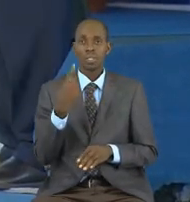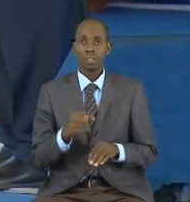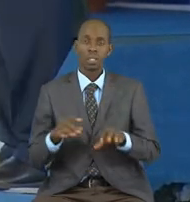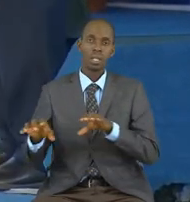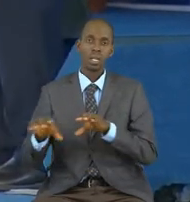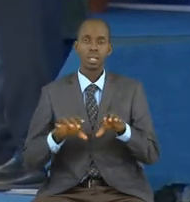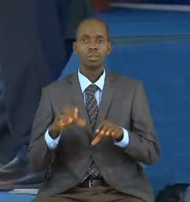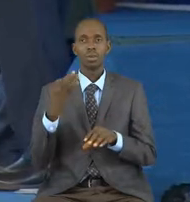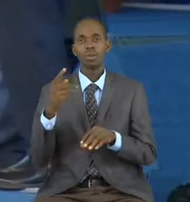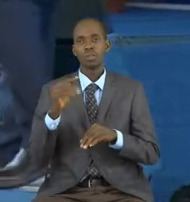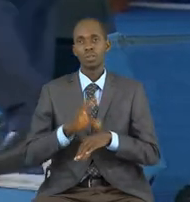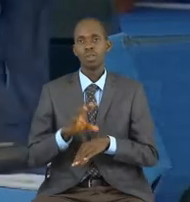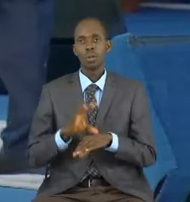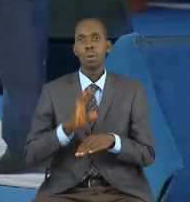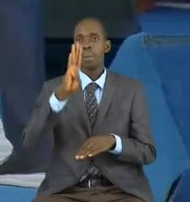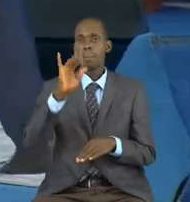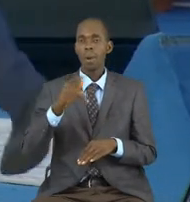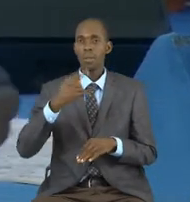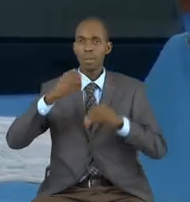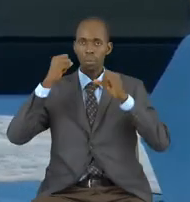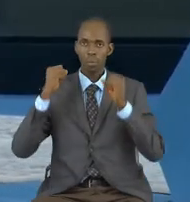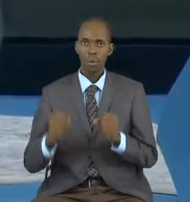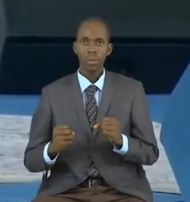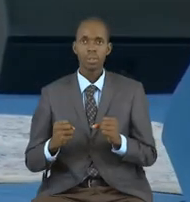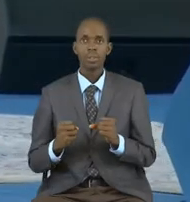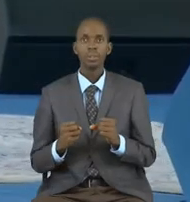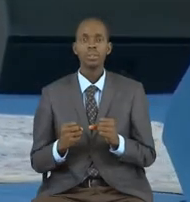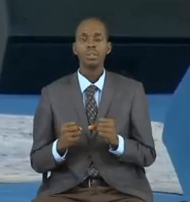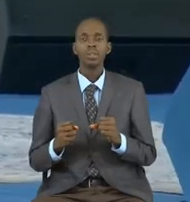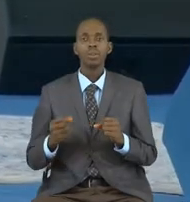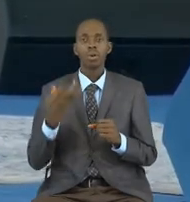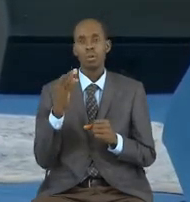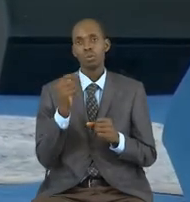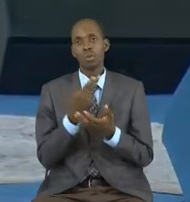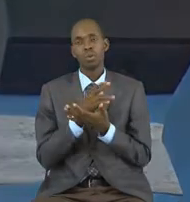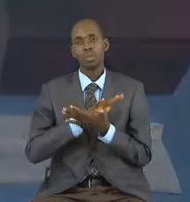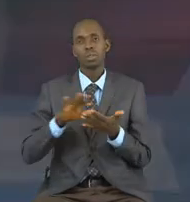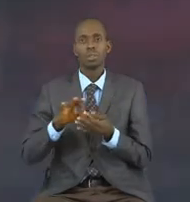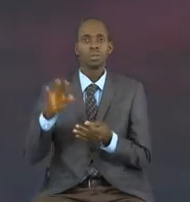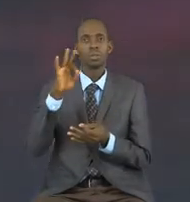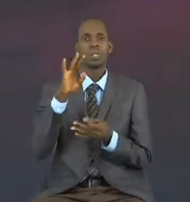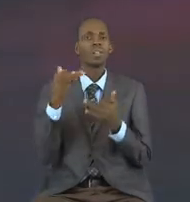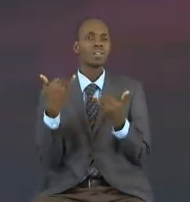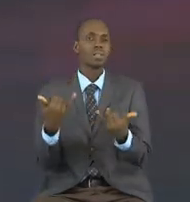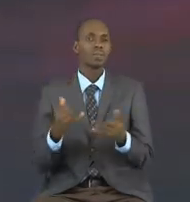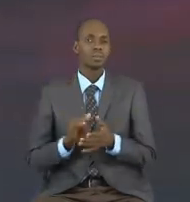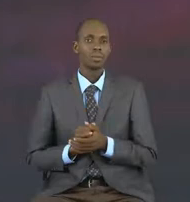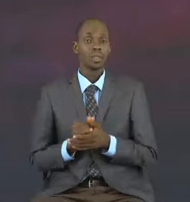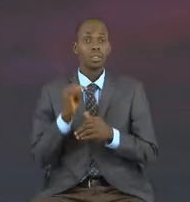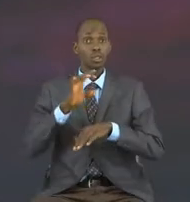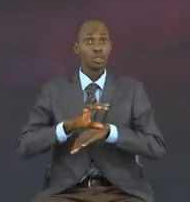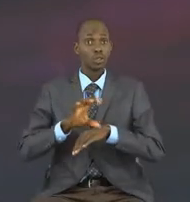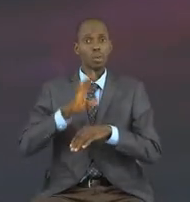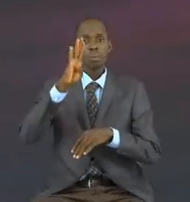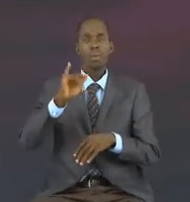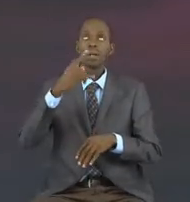church by the power, the filling of the Holy Ghost. Now, The church, by the grace of God,